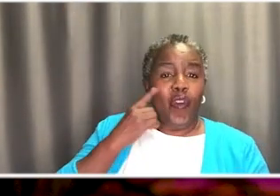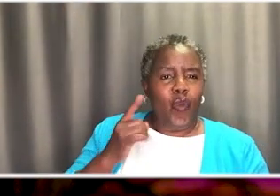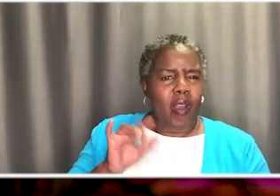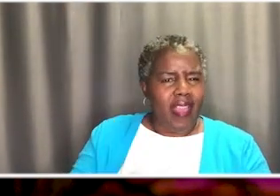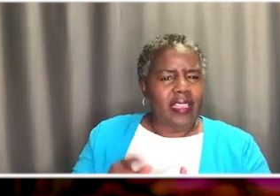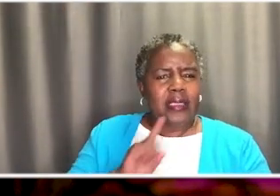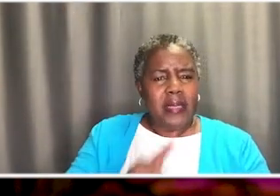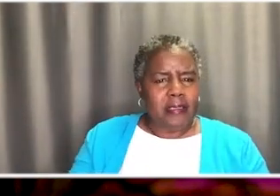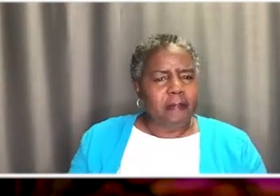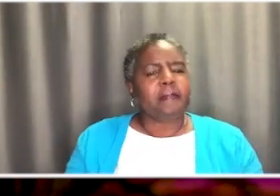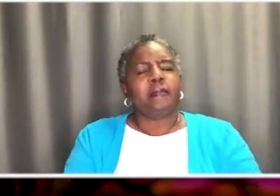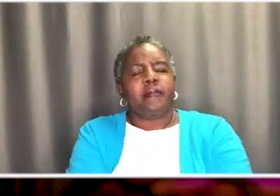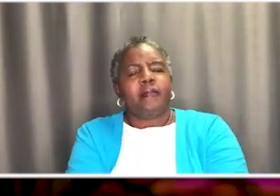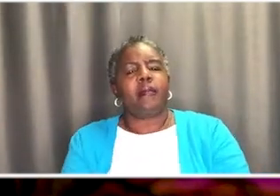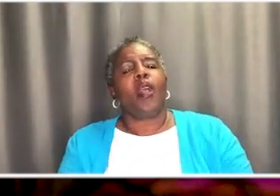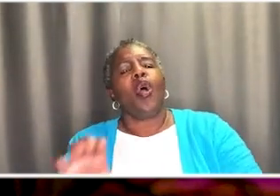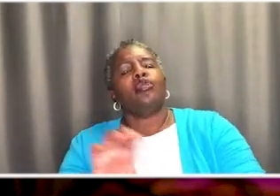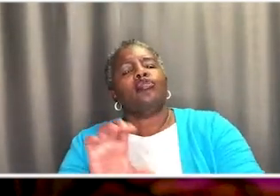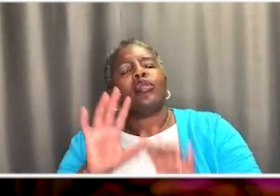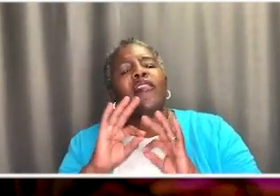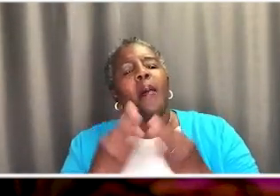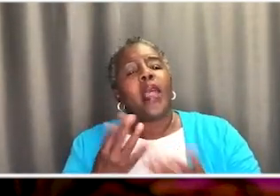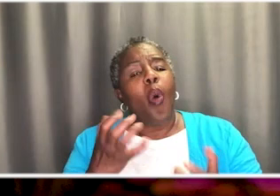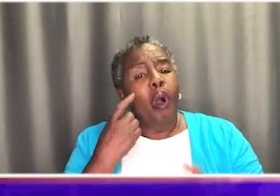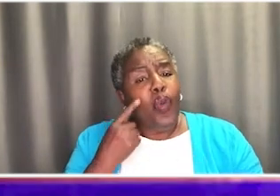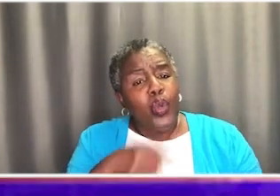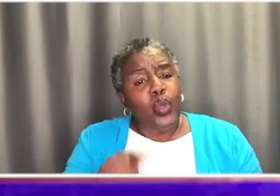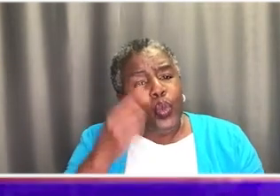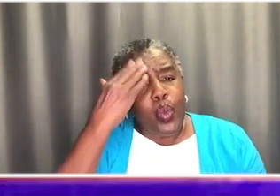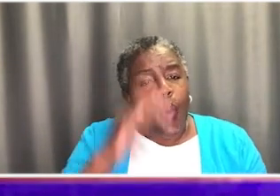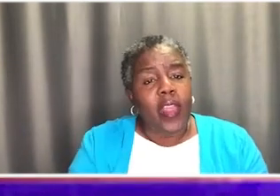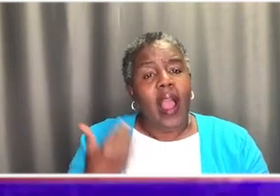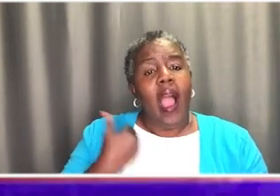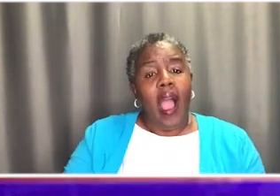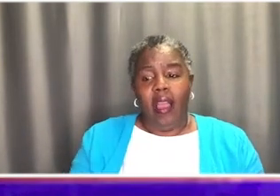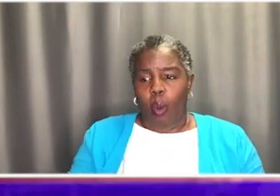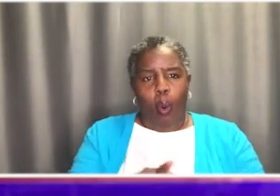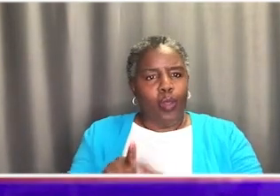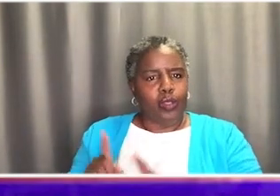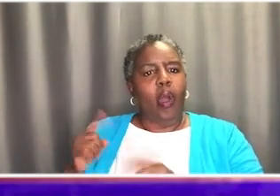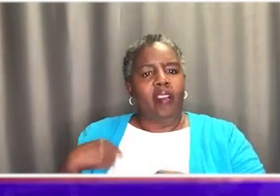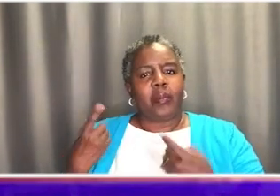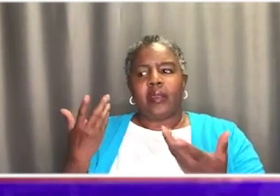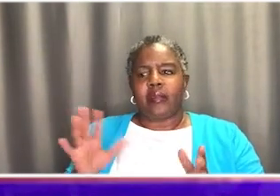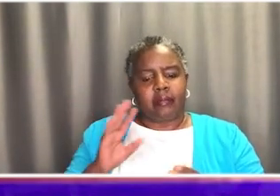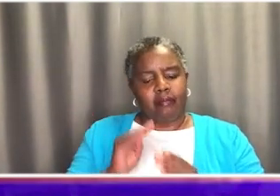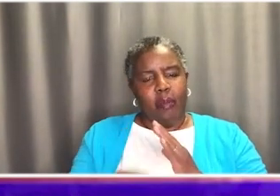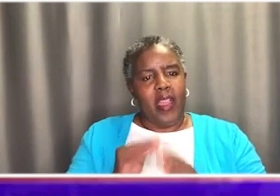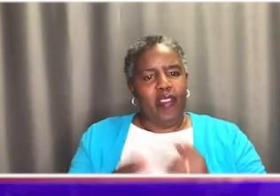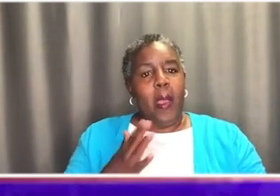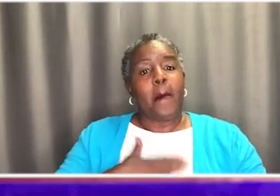Alfred Street Baptist family, I want you to know that I've also been repairing my temple.